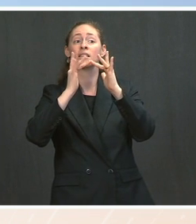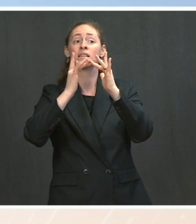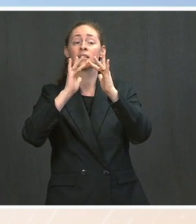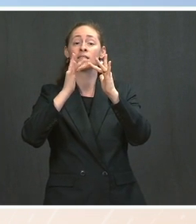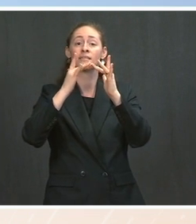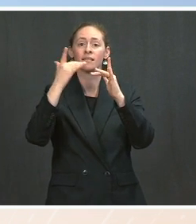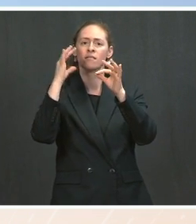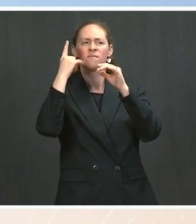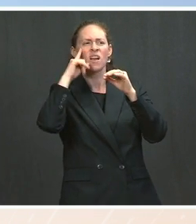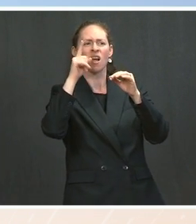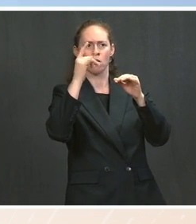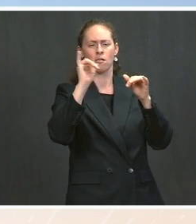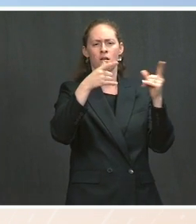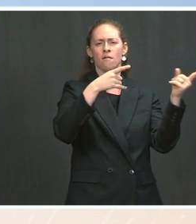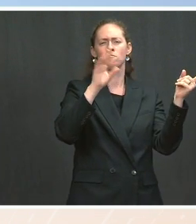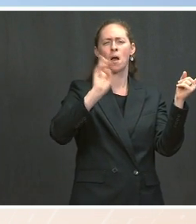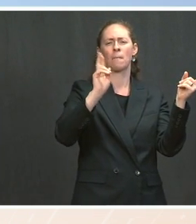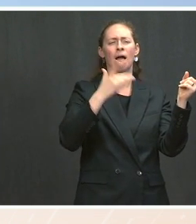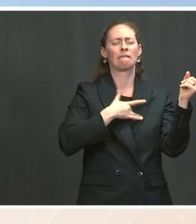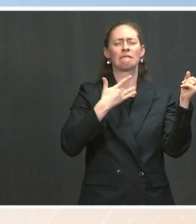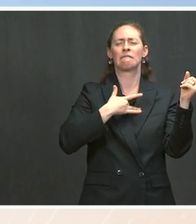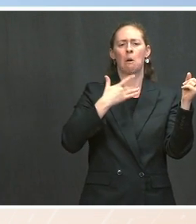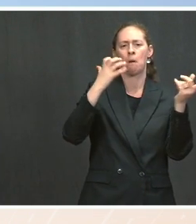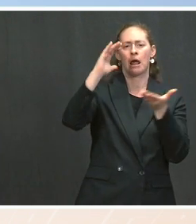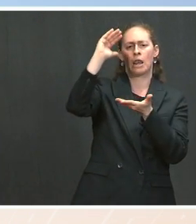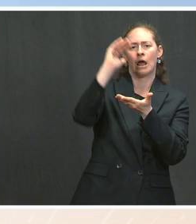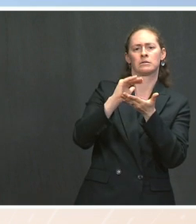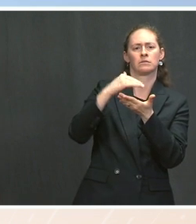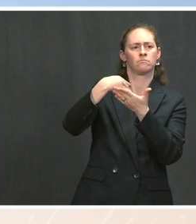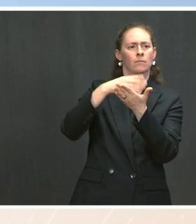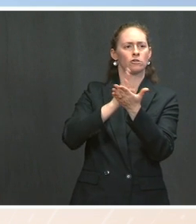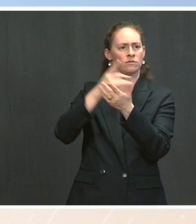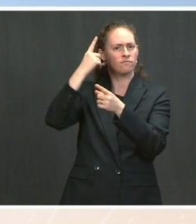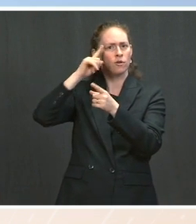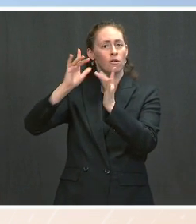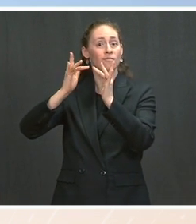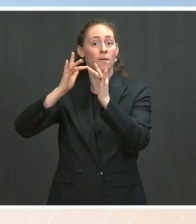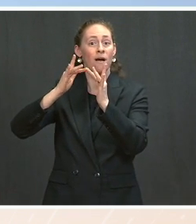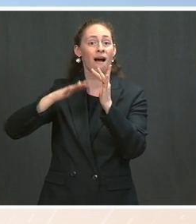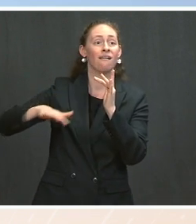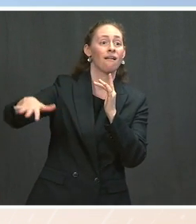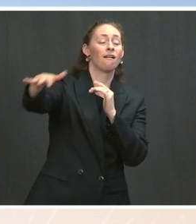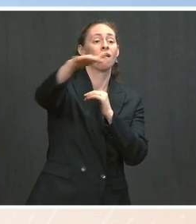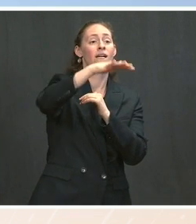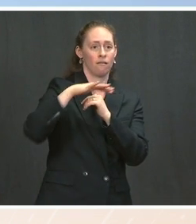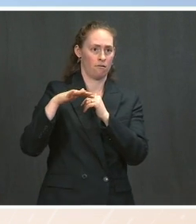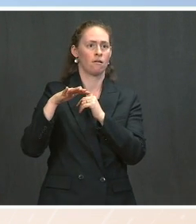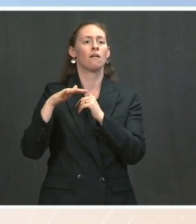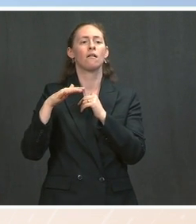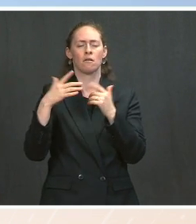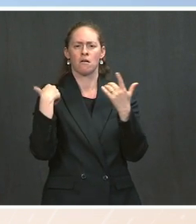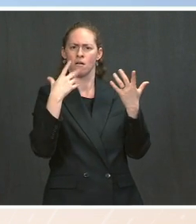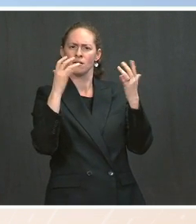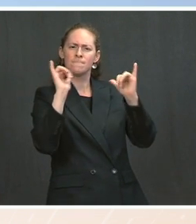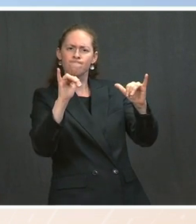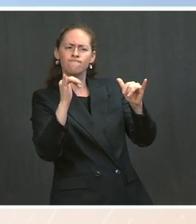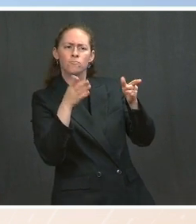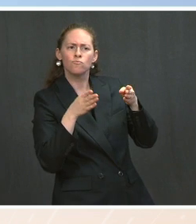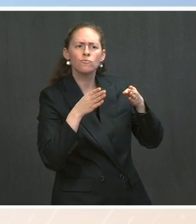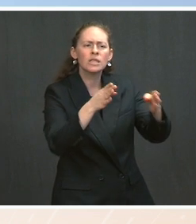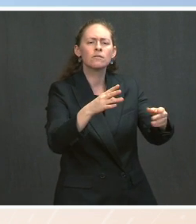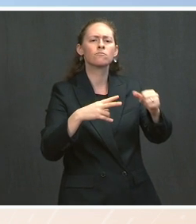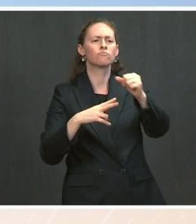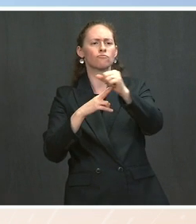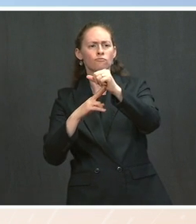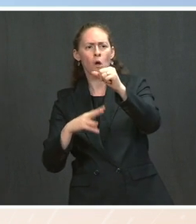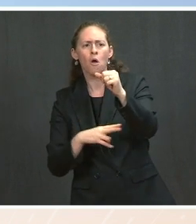proposed investment in roads, bridges, and major projects to come closer to the number proposed by the senators. This is all in the spirit